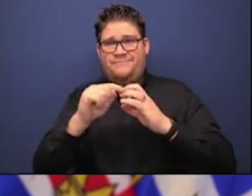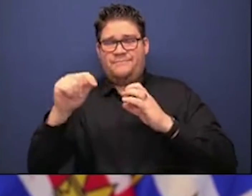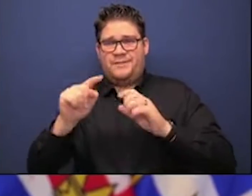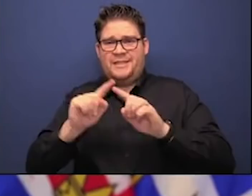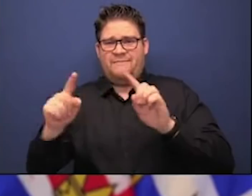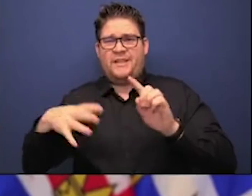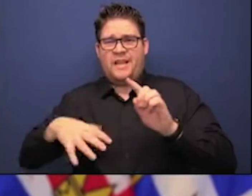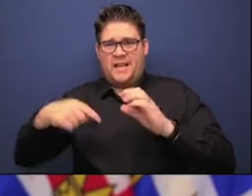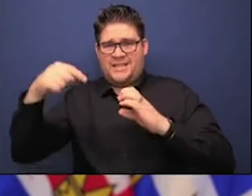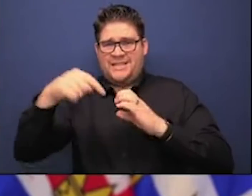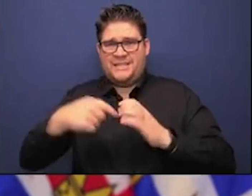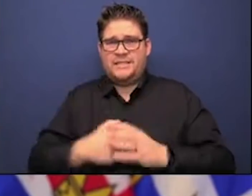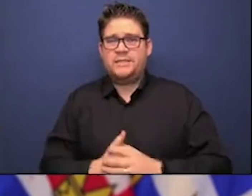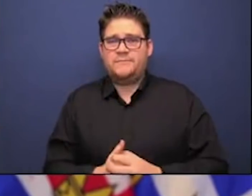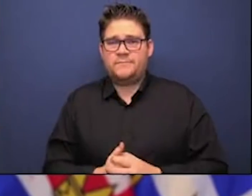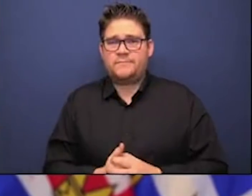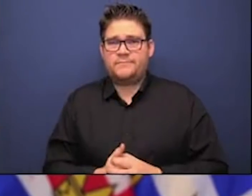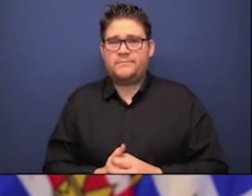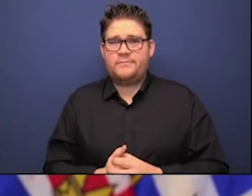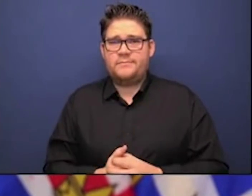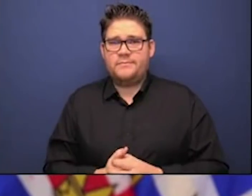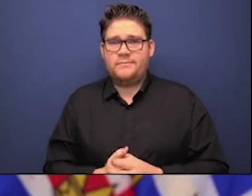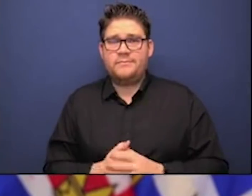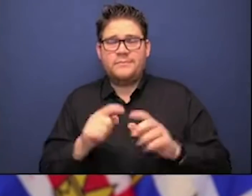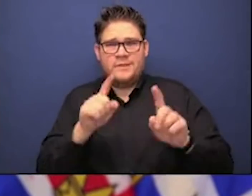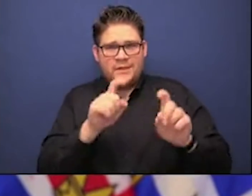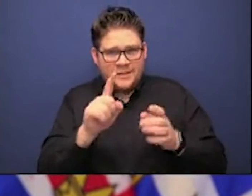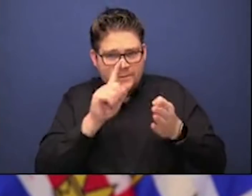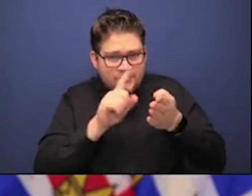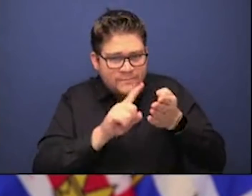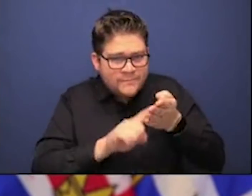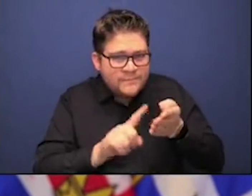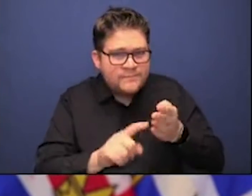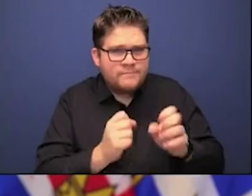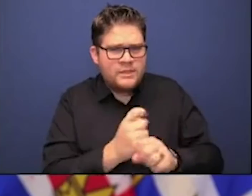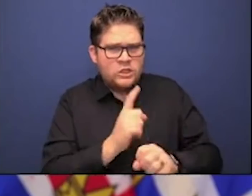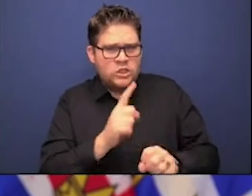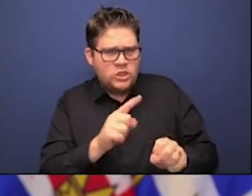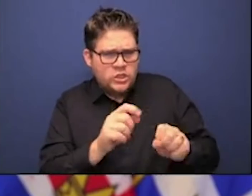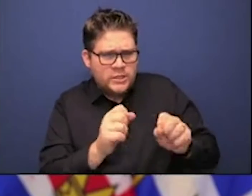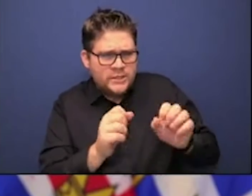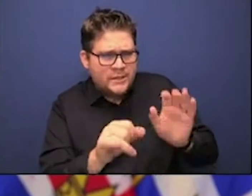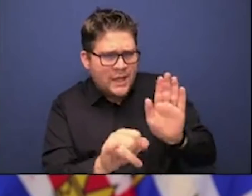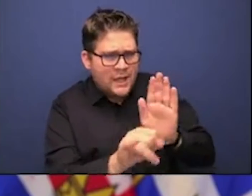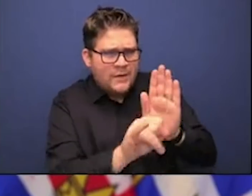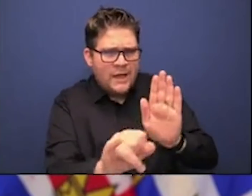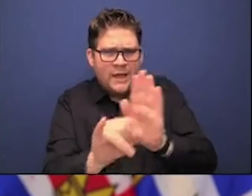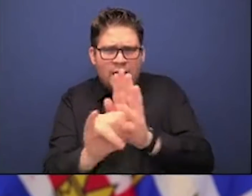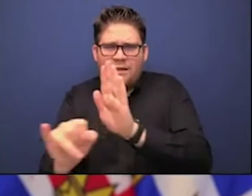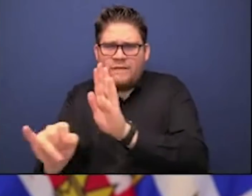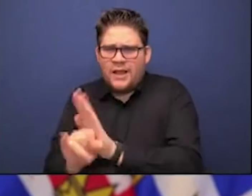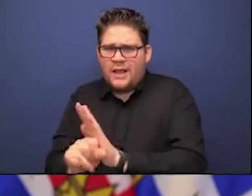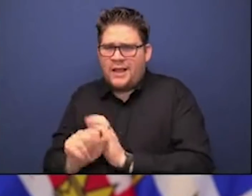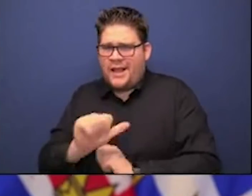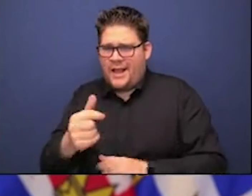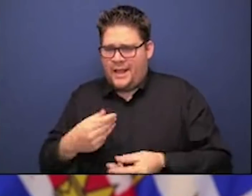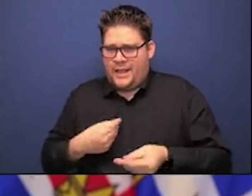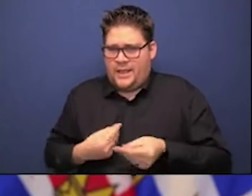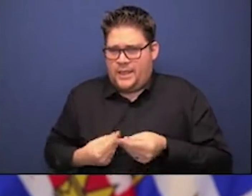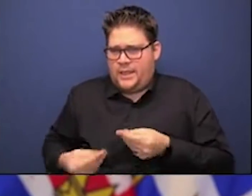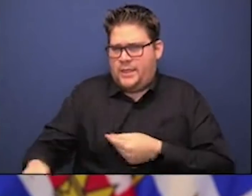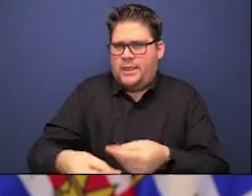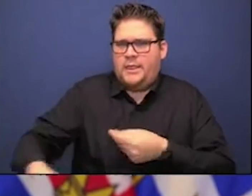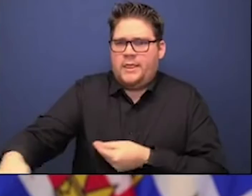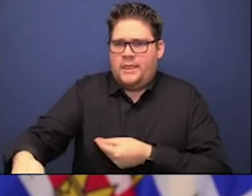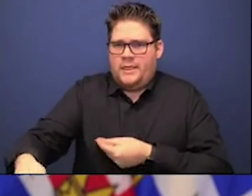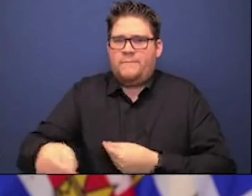of the testing that we did out of caution to ensure that we were picking up any transmission showed us that the